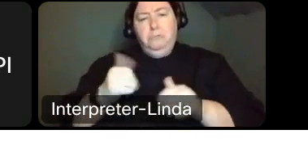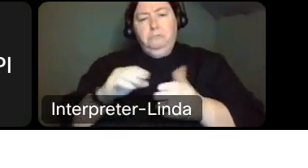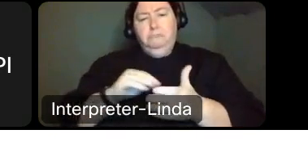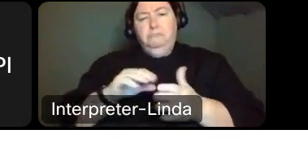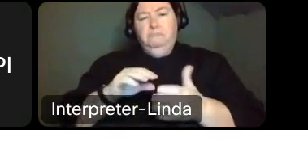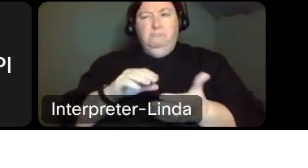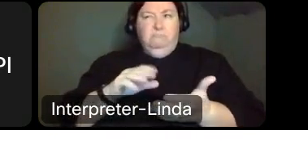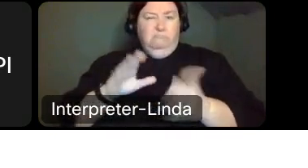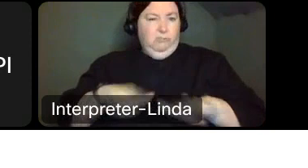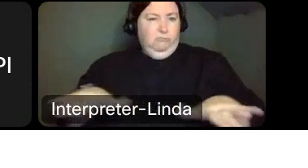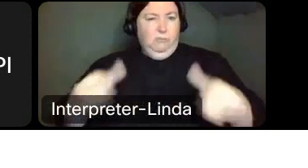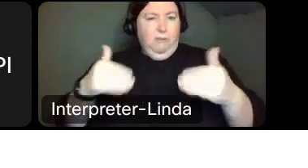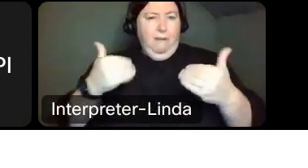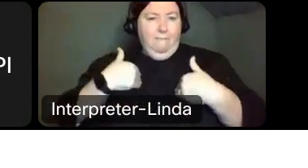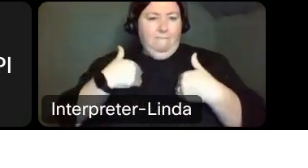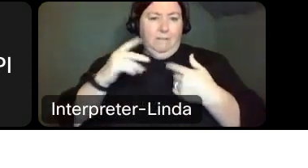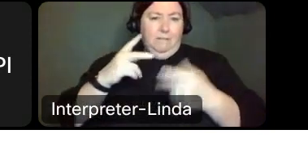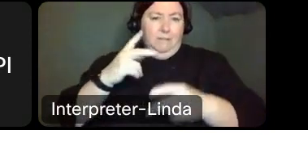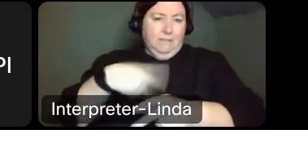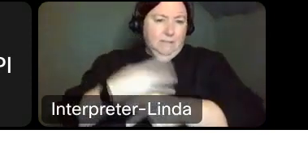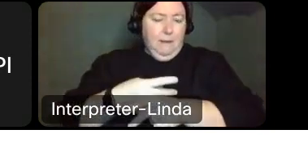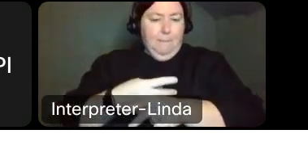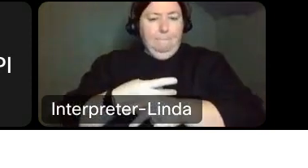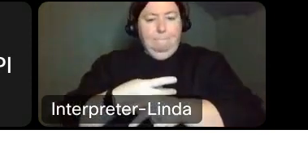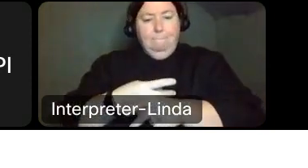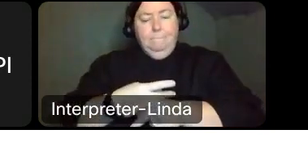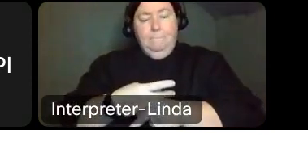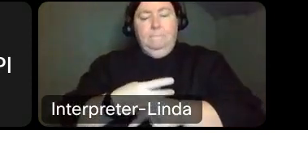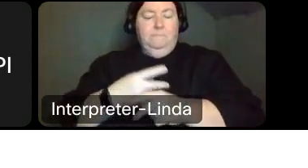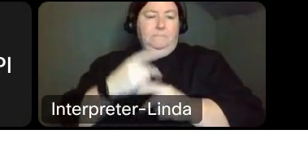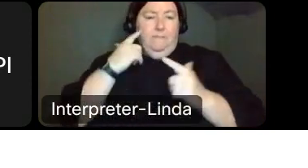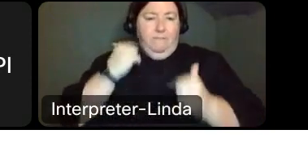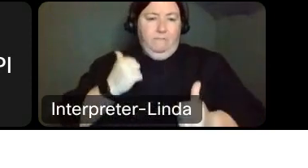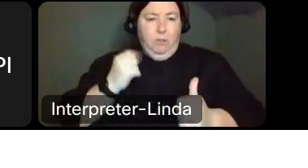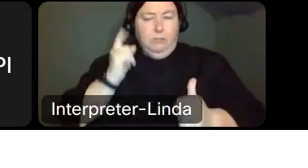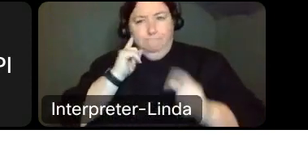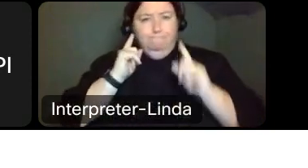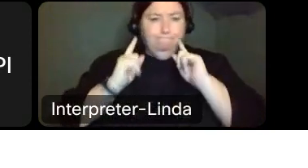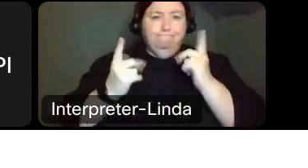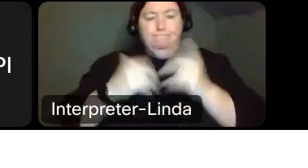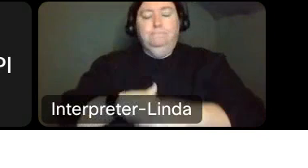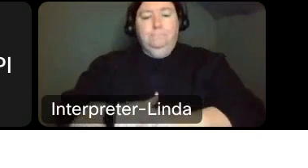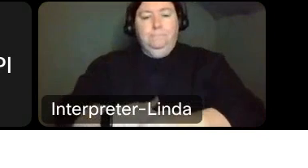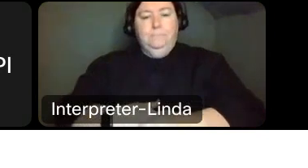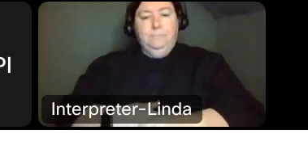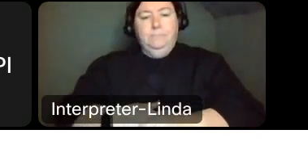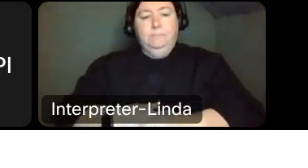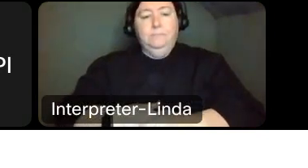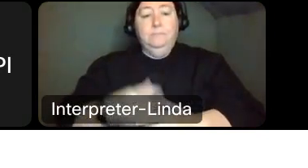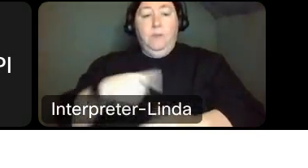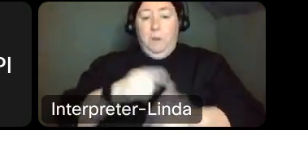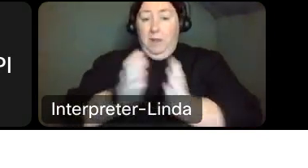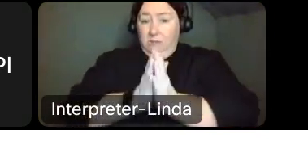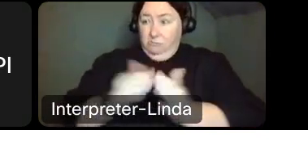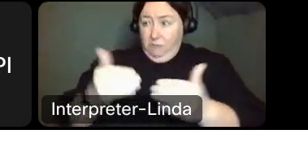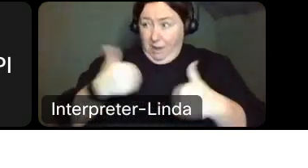type, the etiology of the hearing loss, the type of hearing loss that they have per side. We ask if you have a copy of